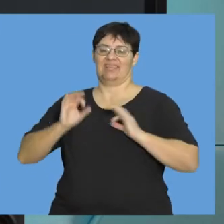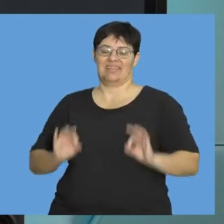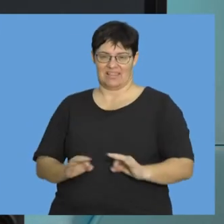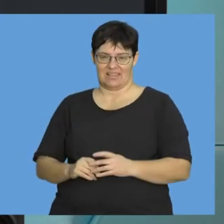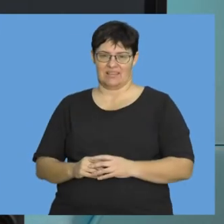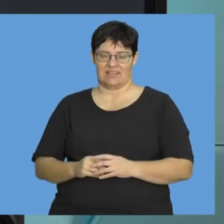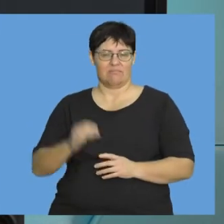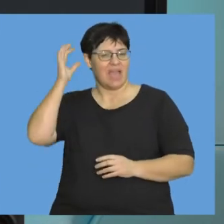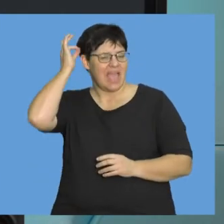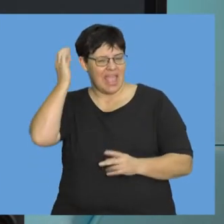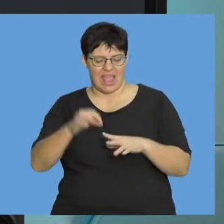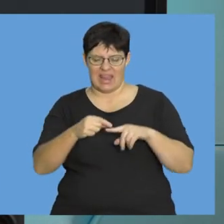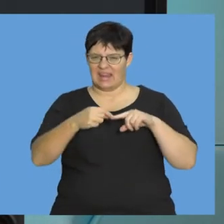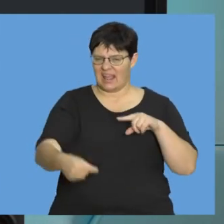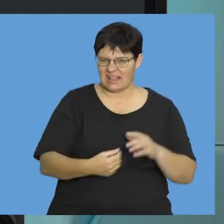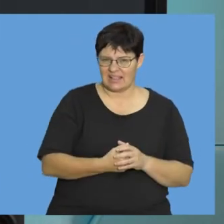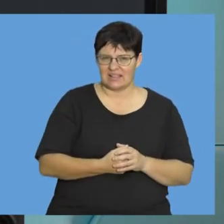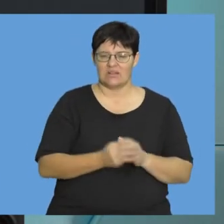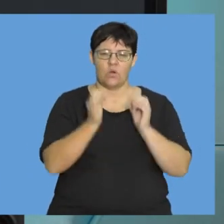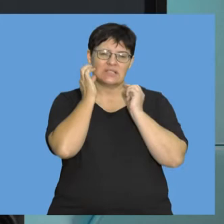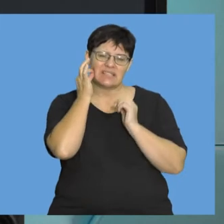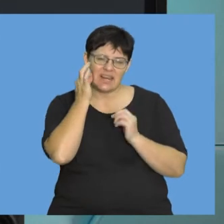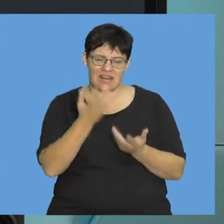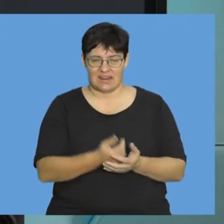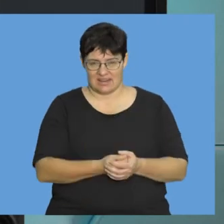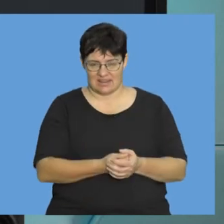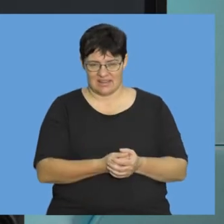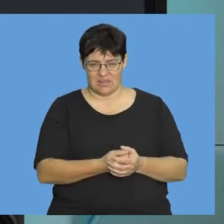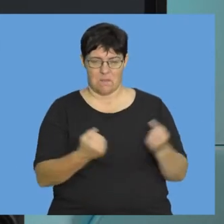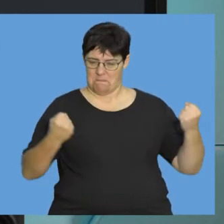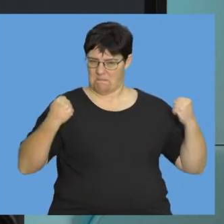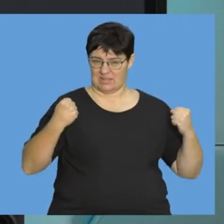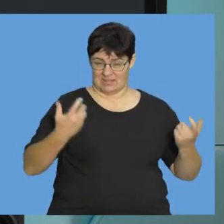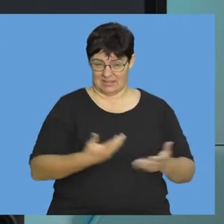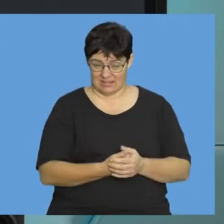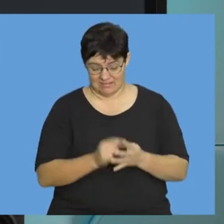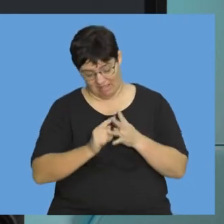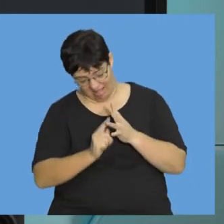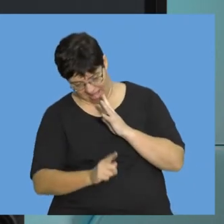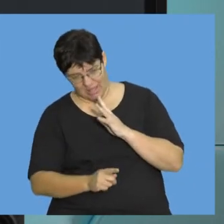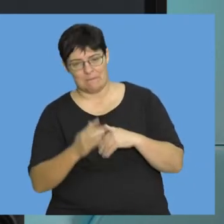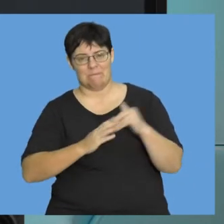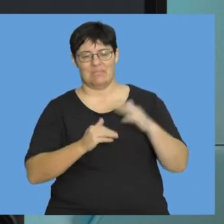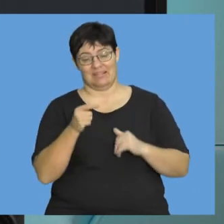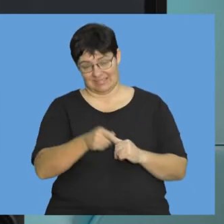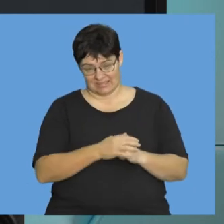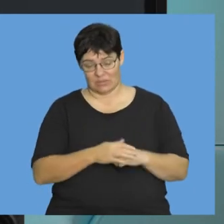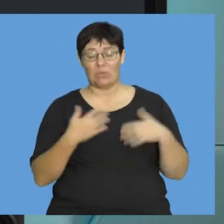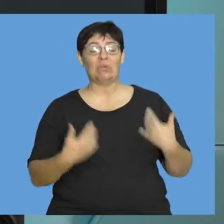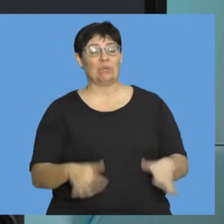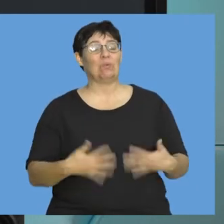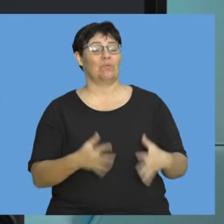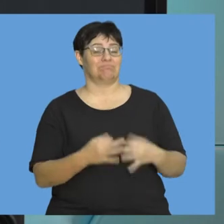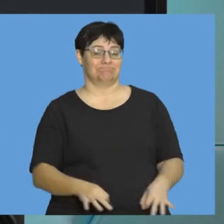our builders. Our hair, our nails, our skin, right, as I said, our muscles, all of those, right,